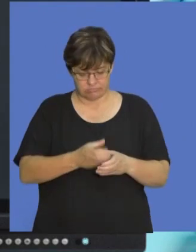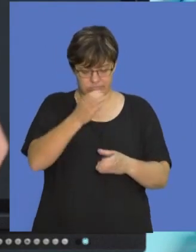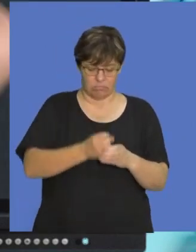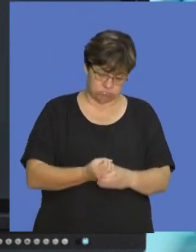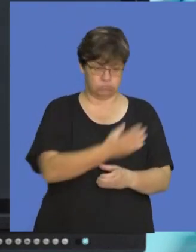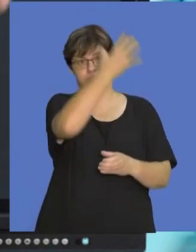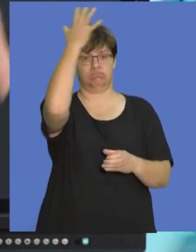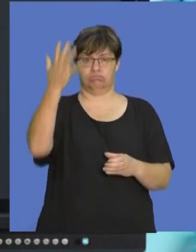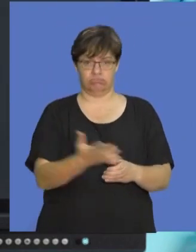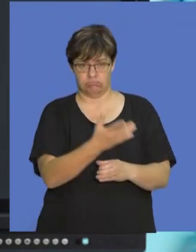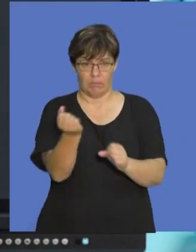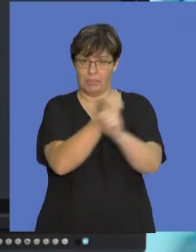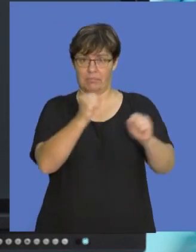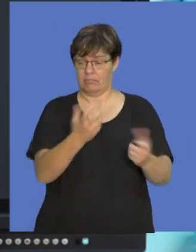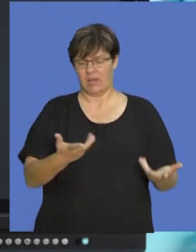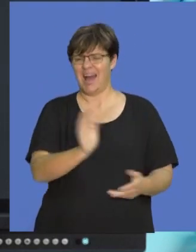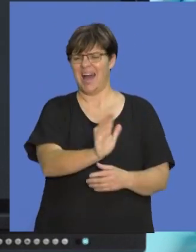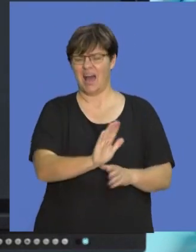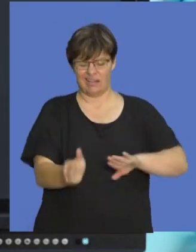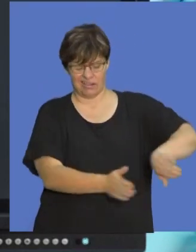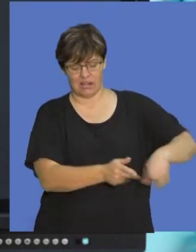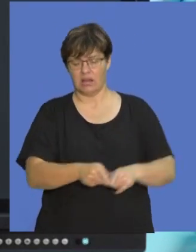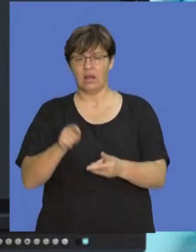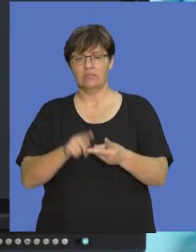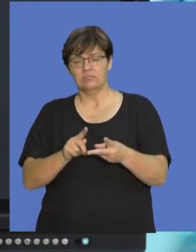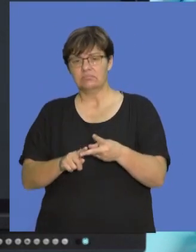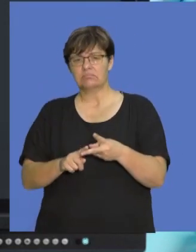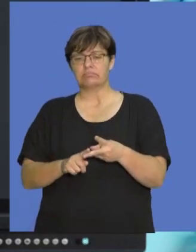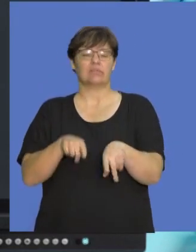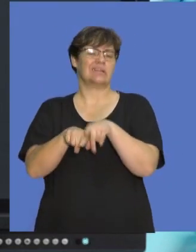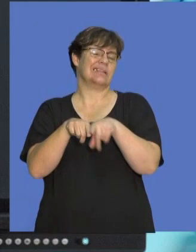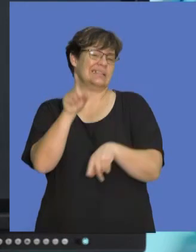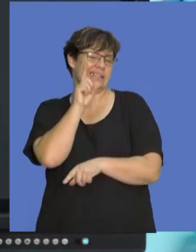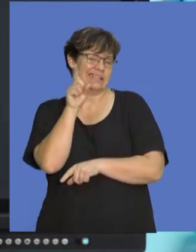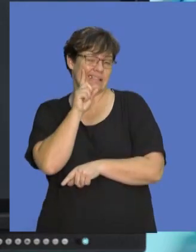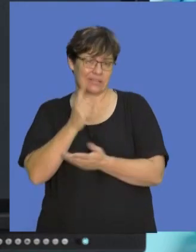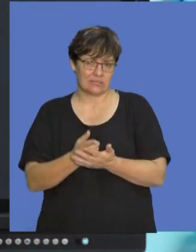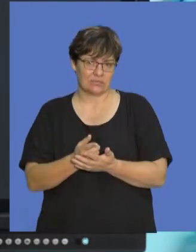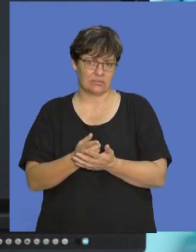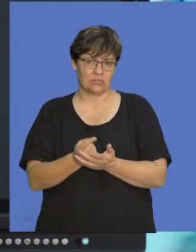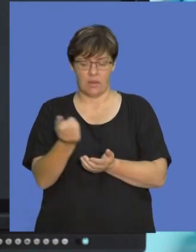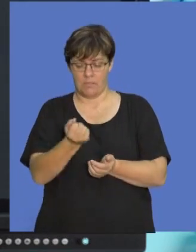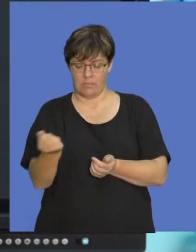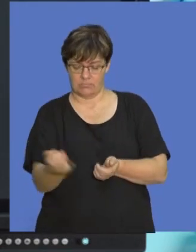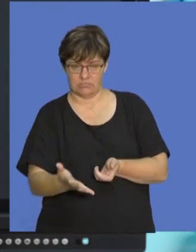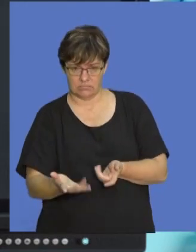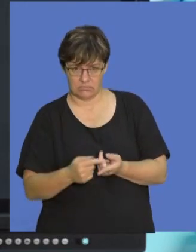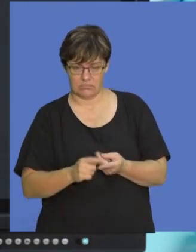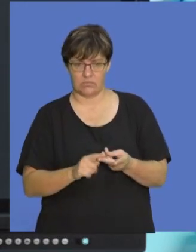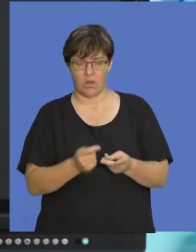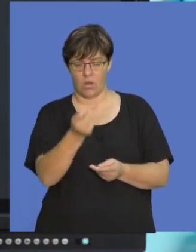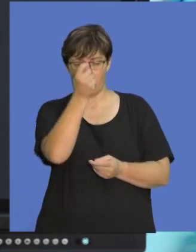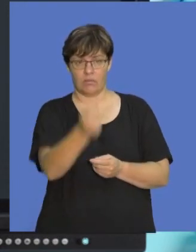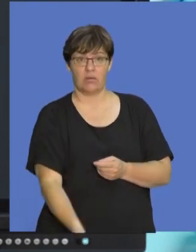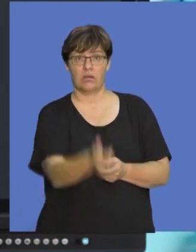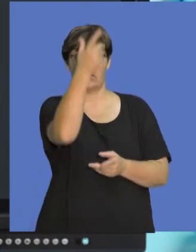beaker and hoping for something to explode, but this could be a simple experiment of rolling a dice or